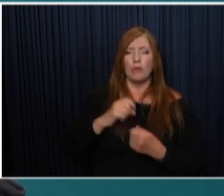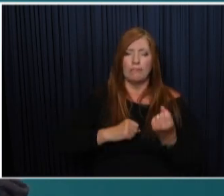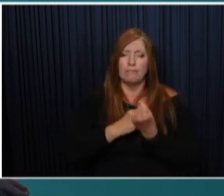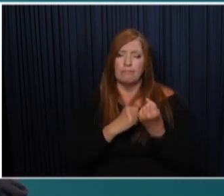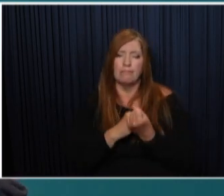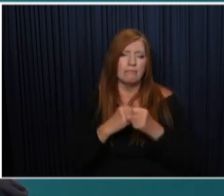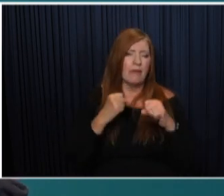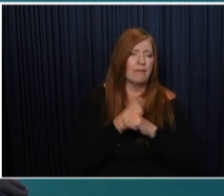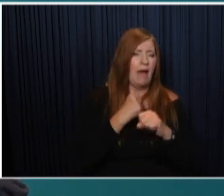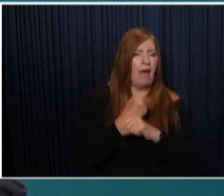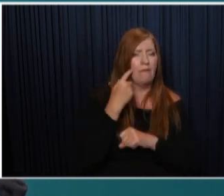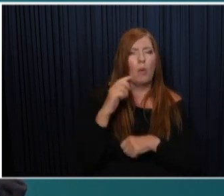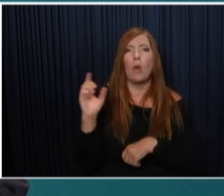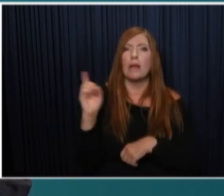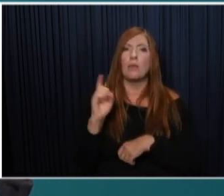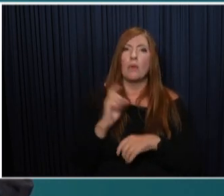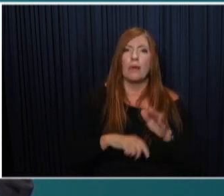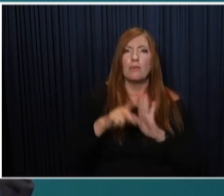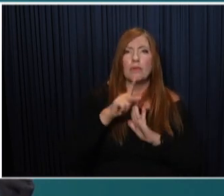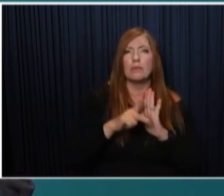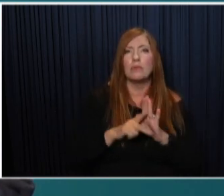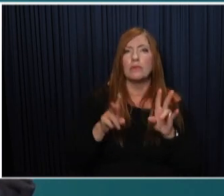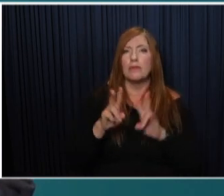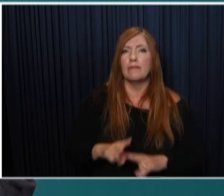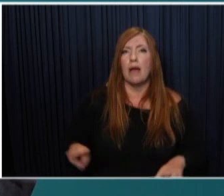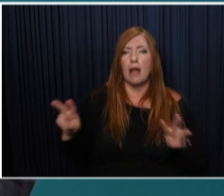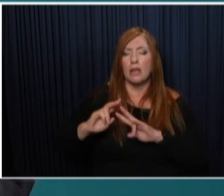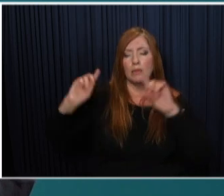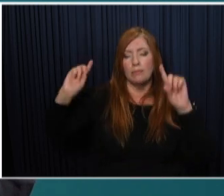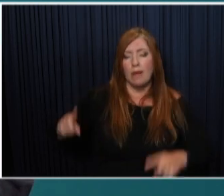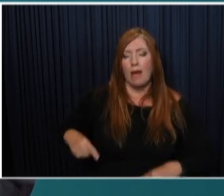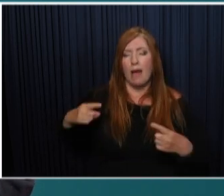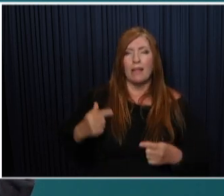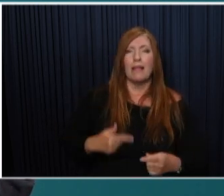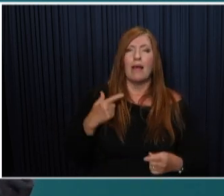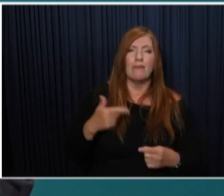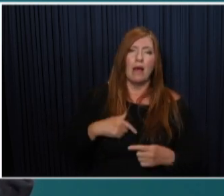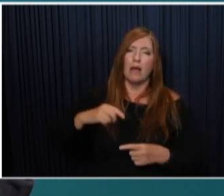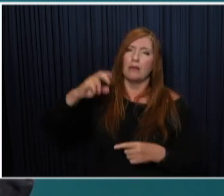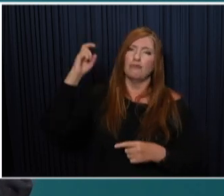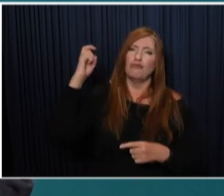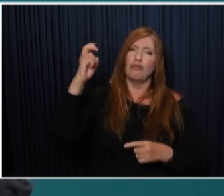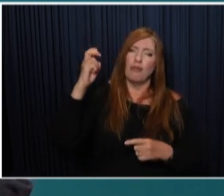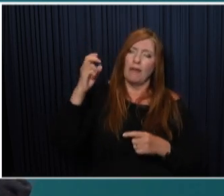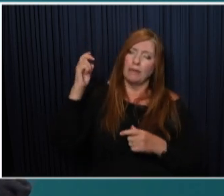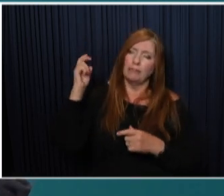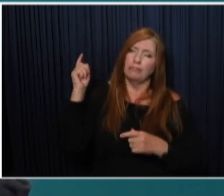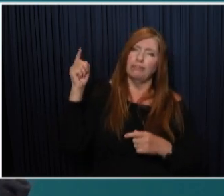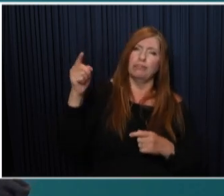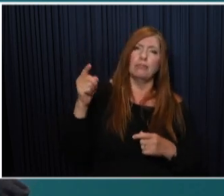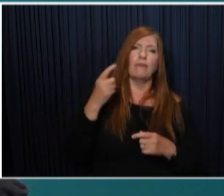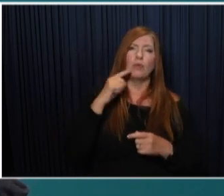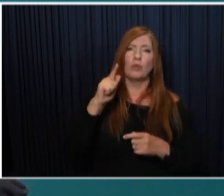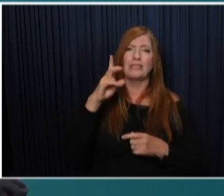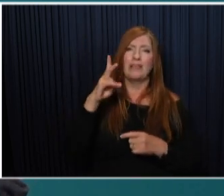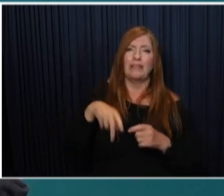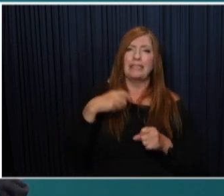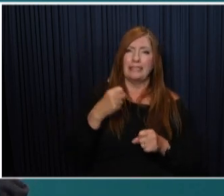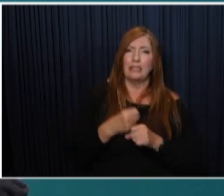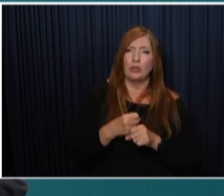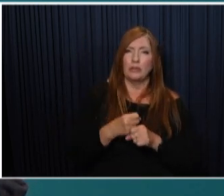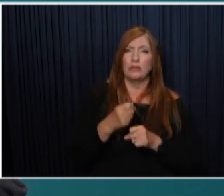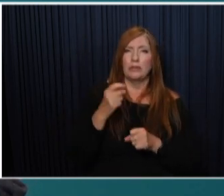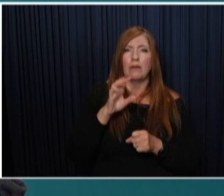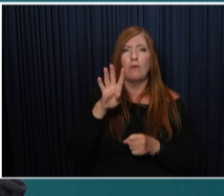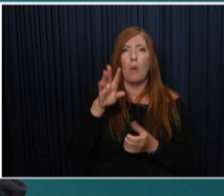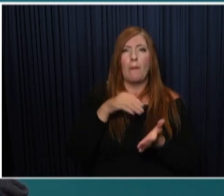principles for my entire life. And I was a long-haul truck driver and small business owner for 27 years, 4 million miles. I